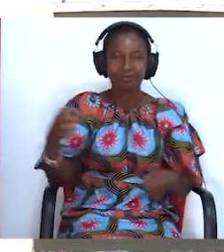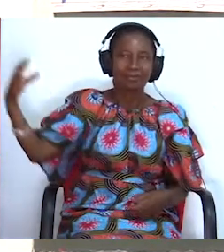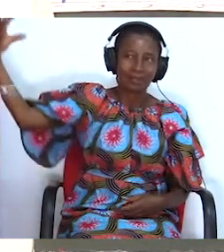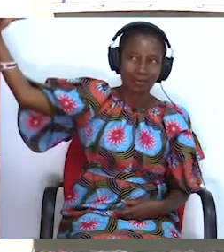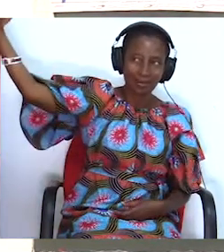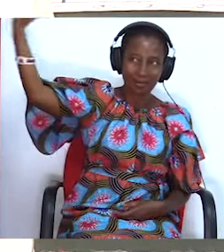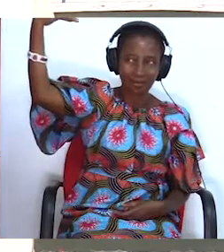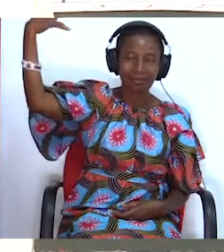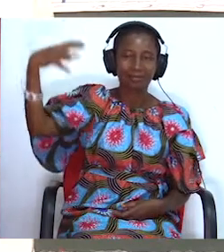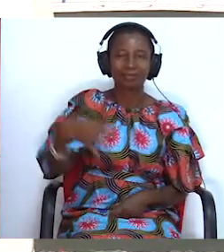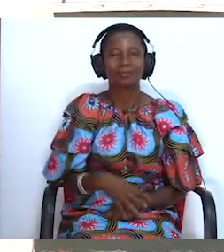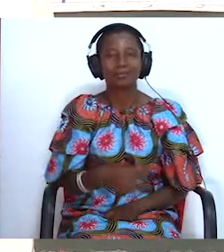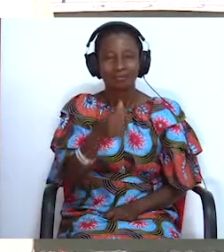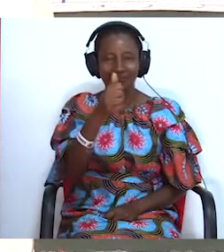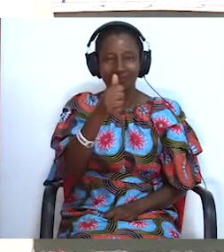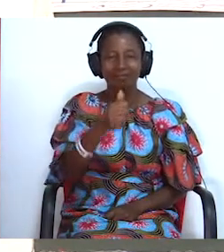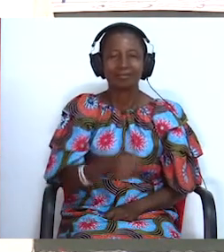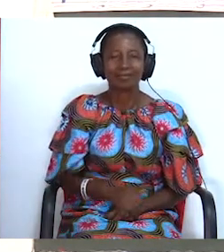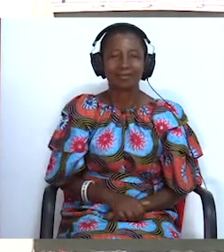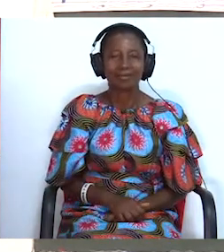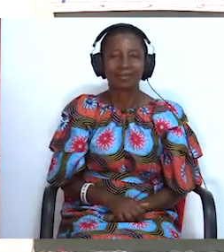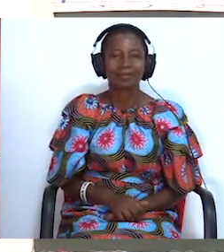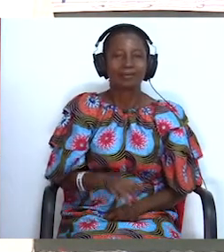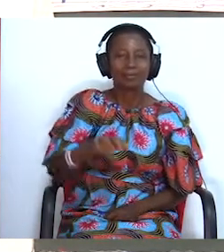Who can remember this number?